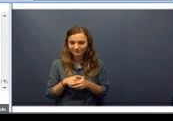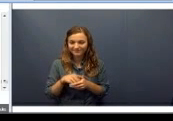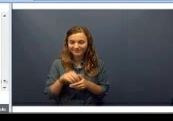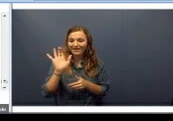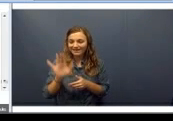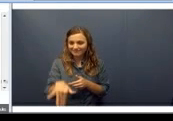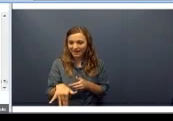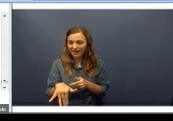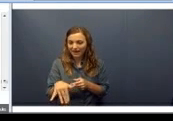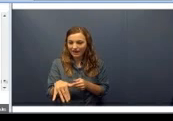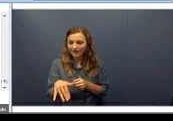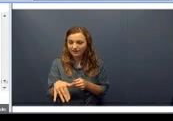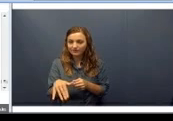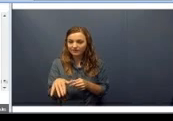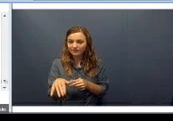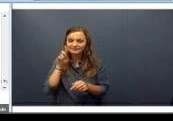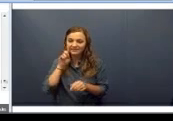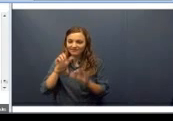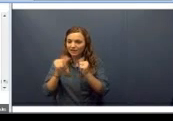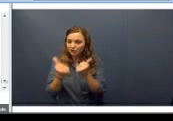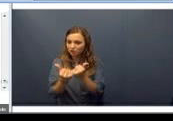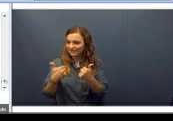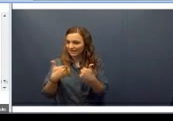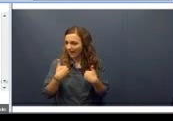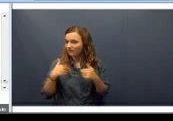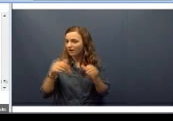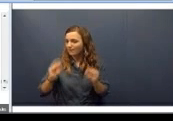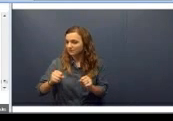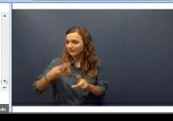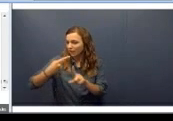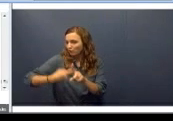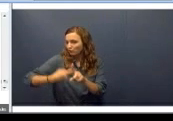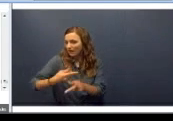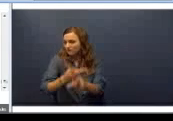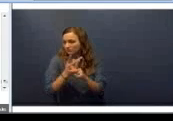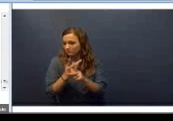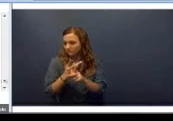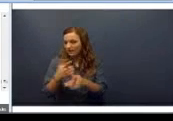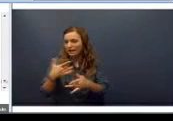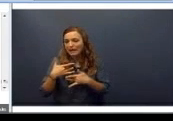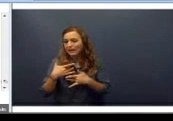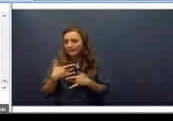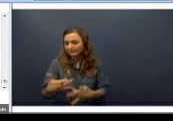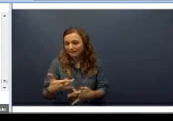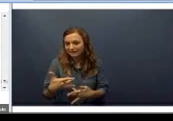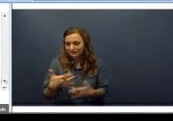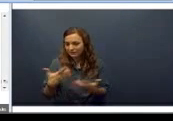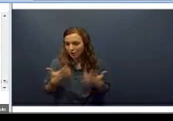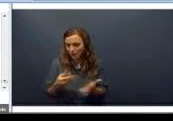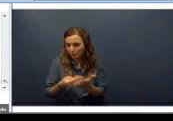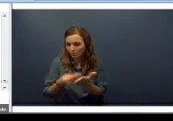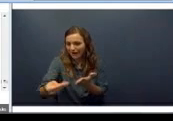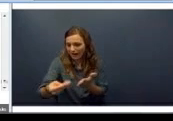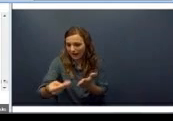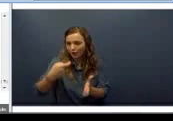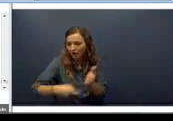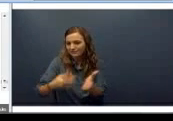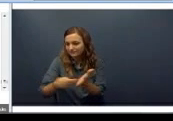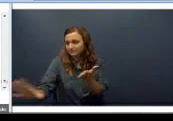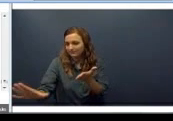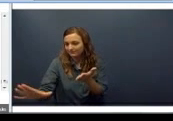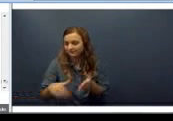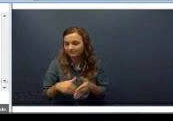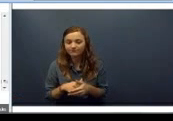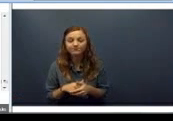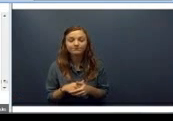are many of your deaf agencies have, and you possibly could rent those, because those aren't typically things